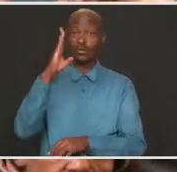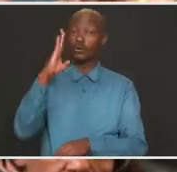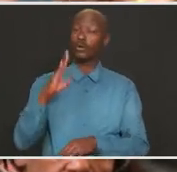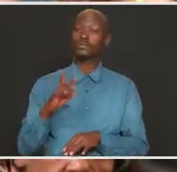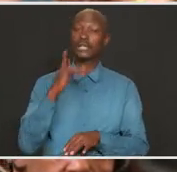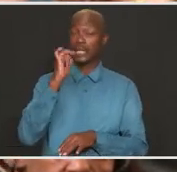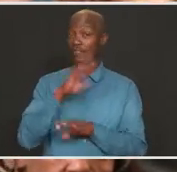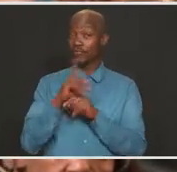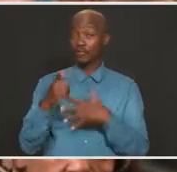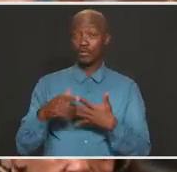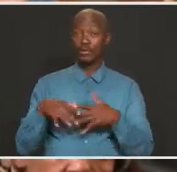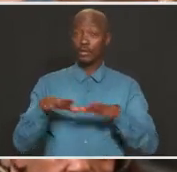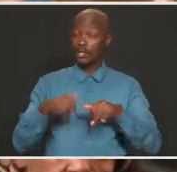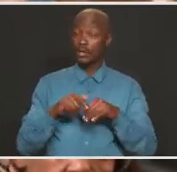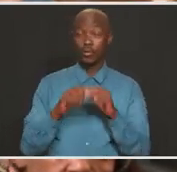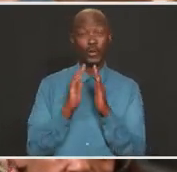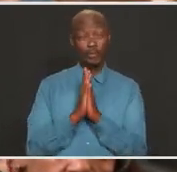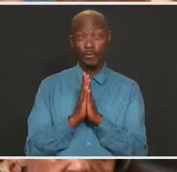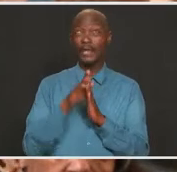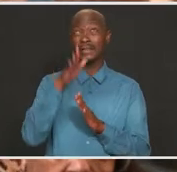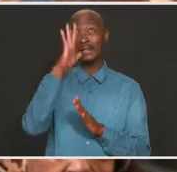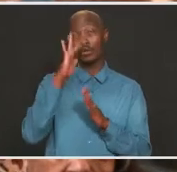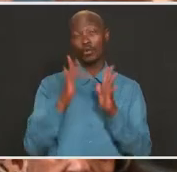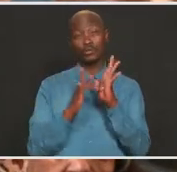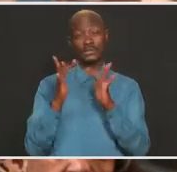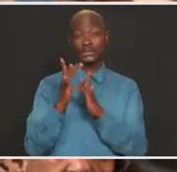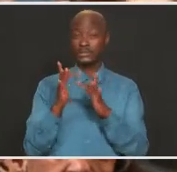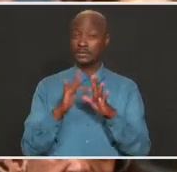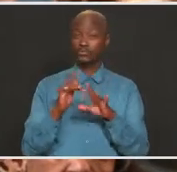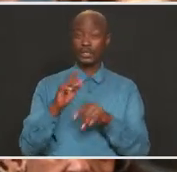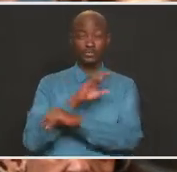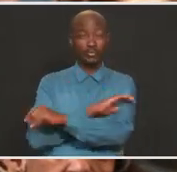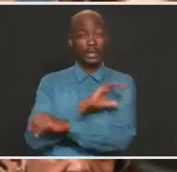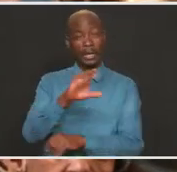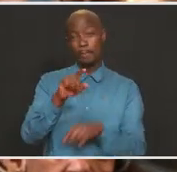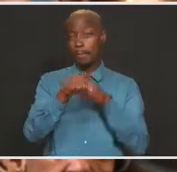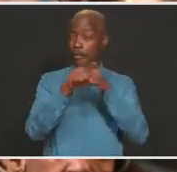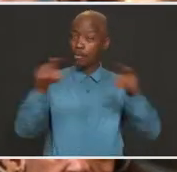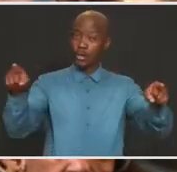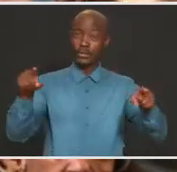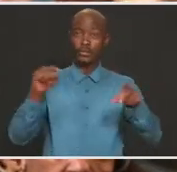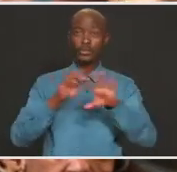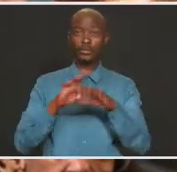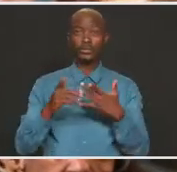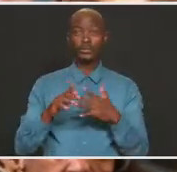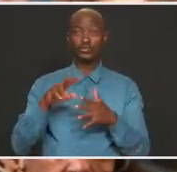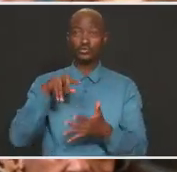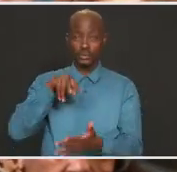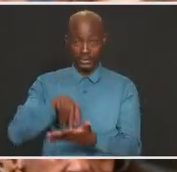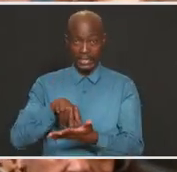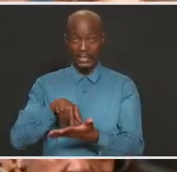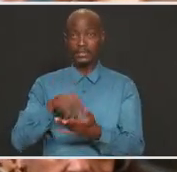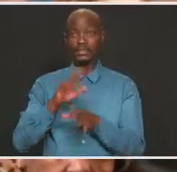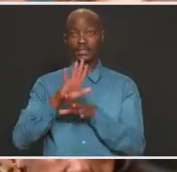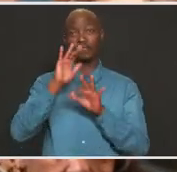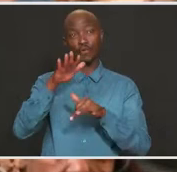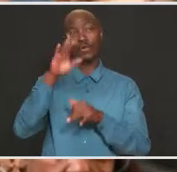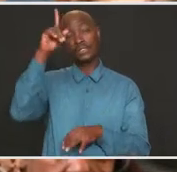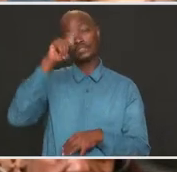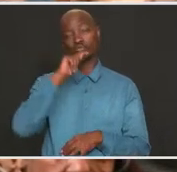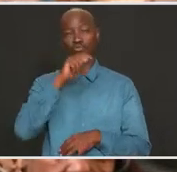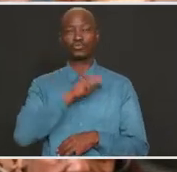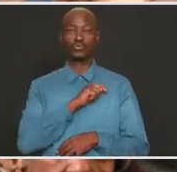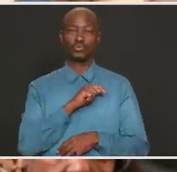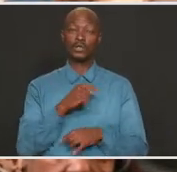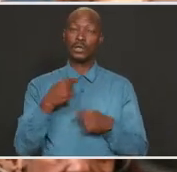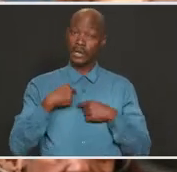Parliament we pray that the Lord Jesus Christ will Empower you to be bold and to stand up for his truth